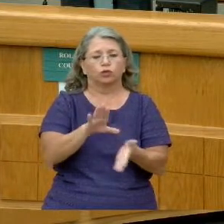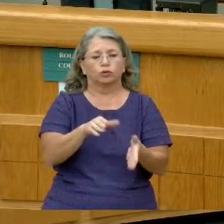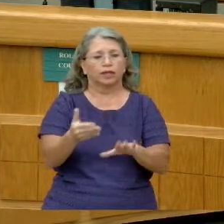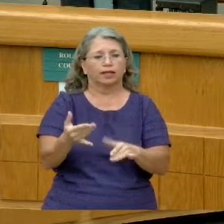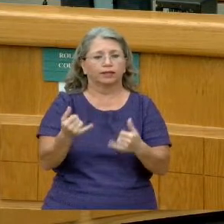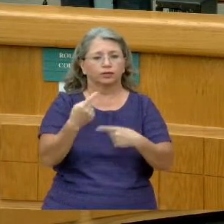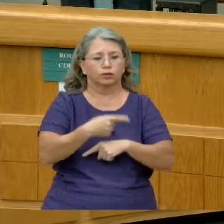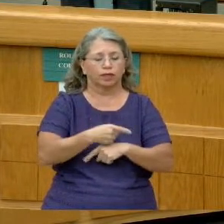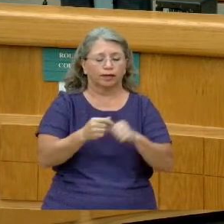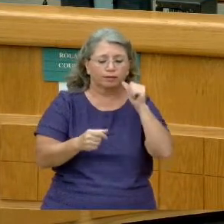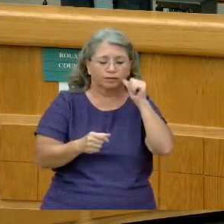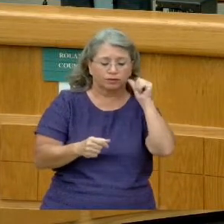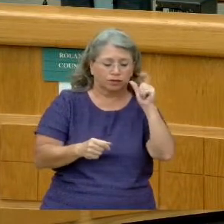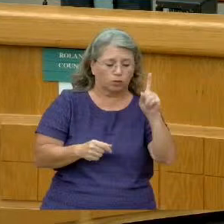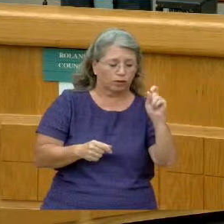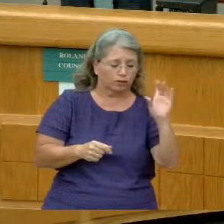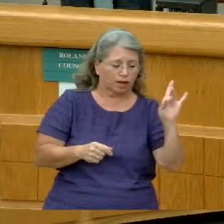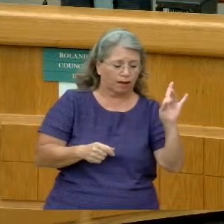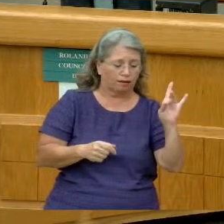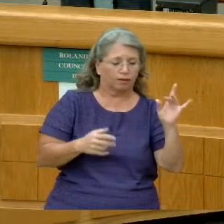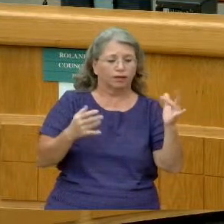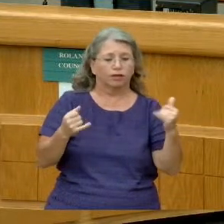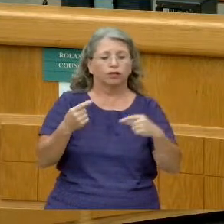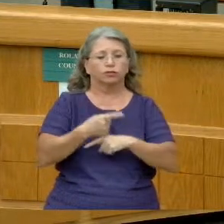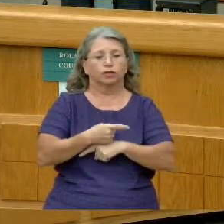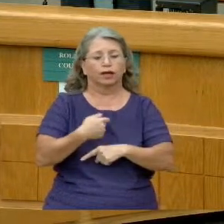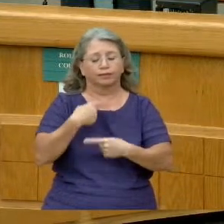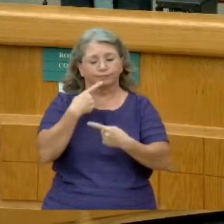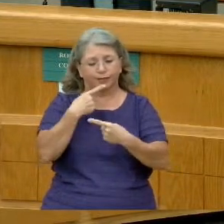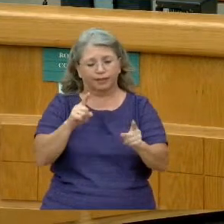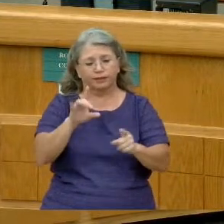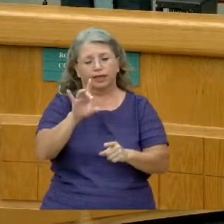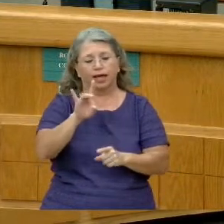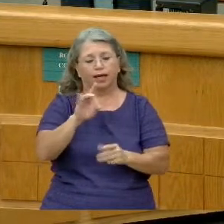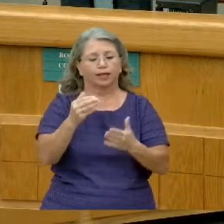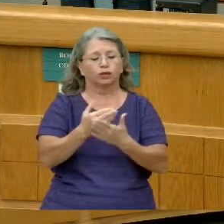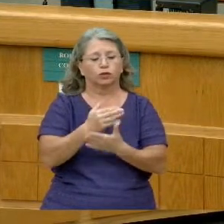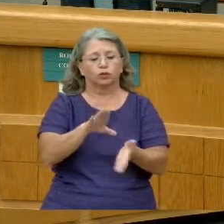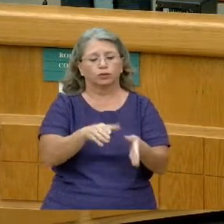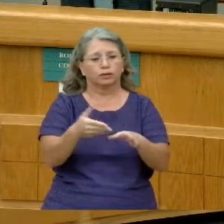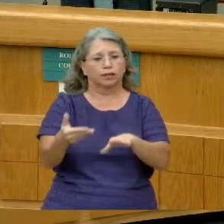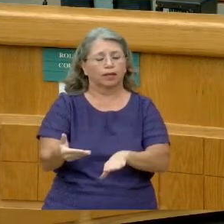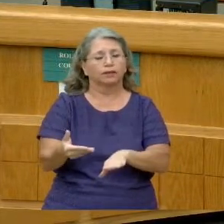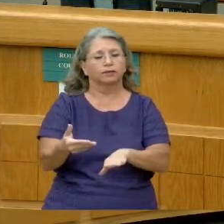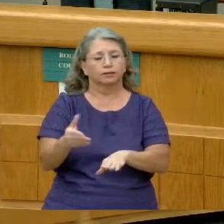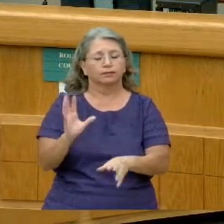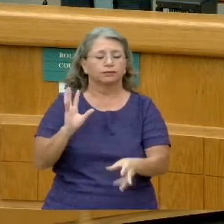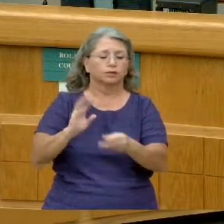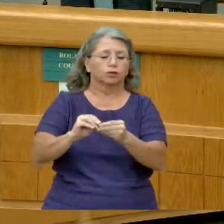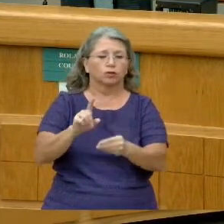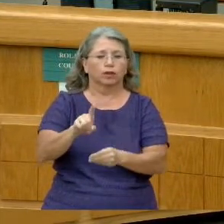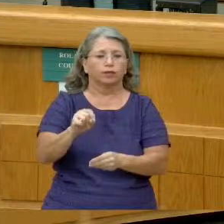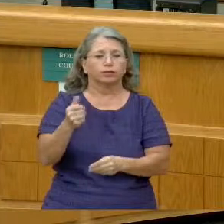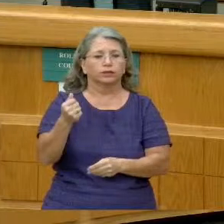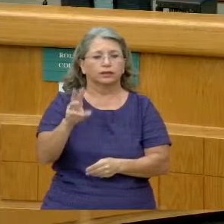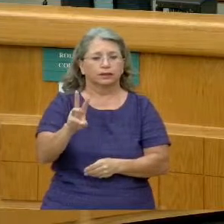we had 108. And today we're announcing 8 more deaths. That brings our total to 116.